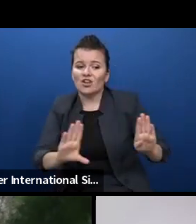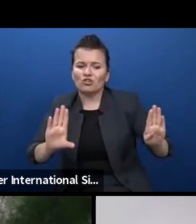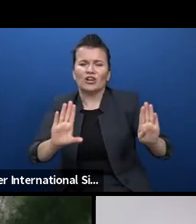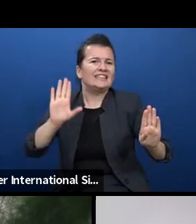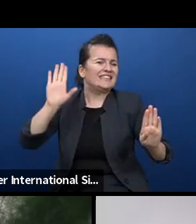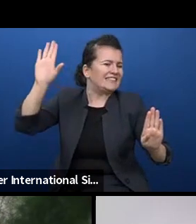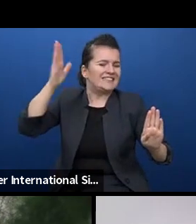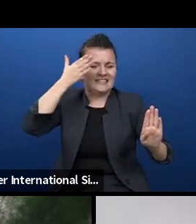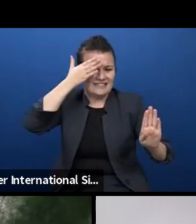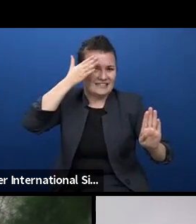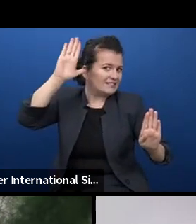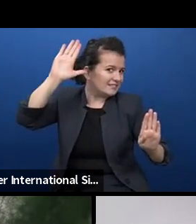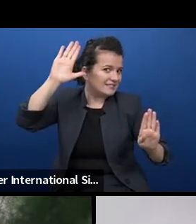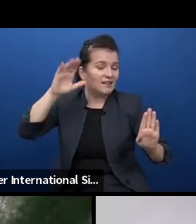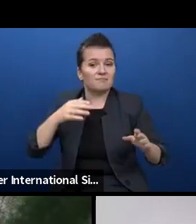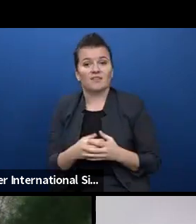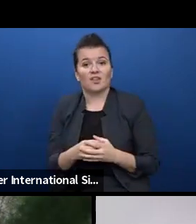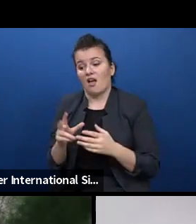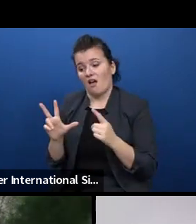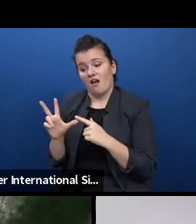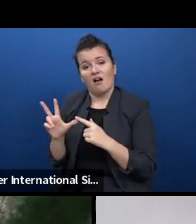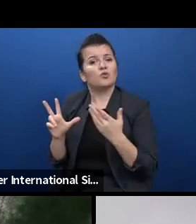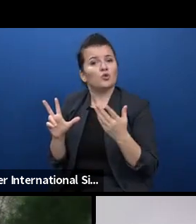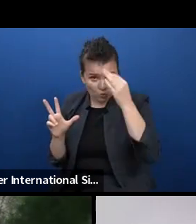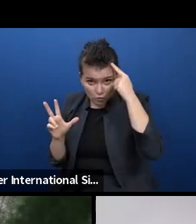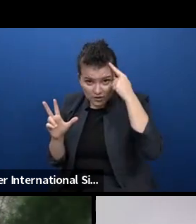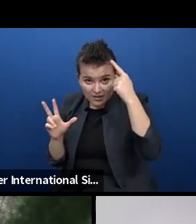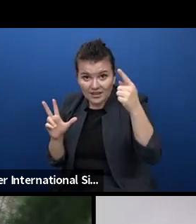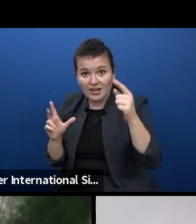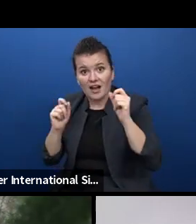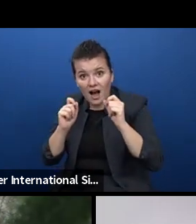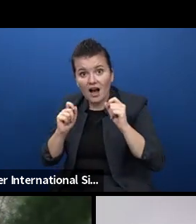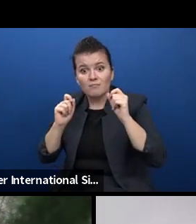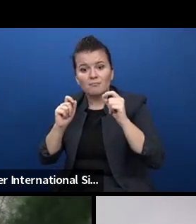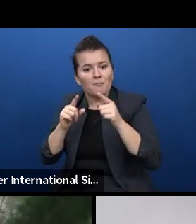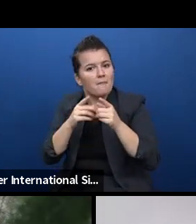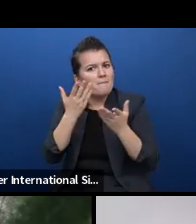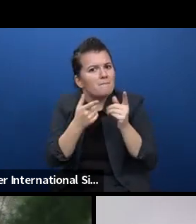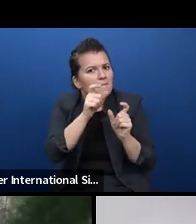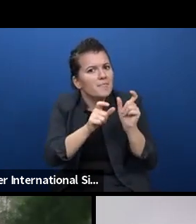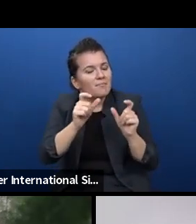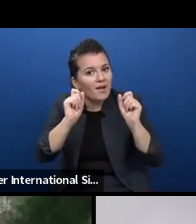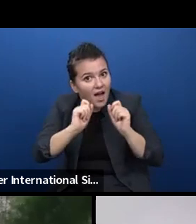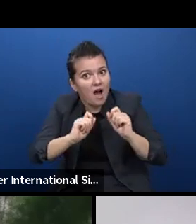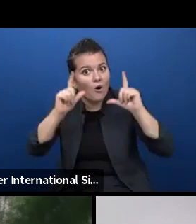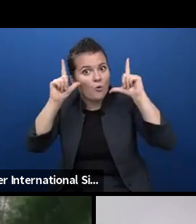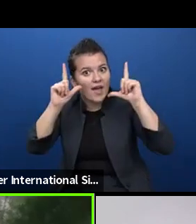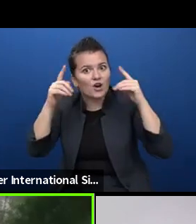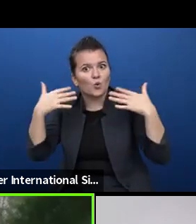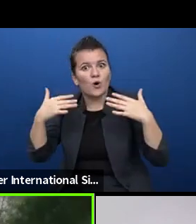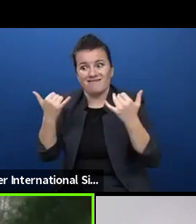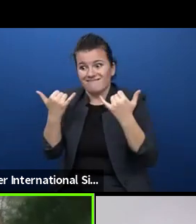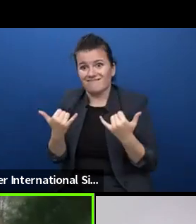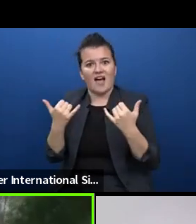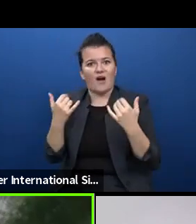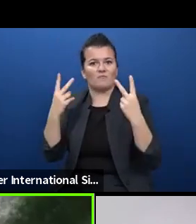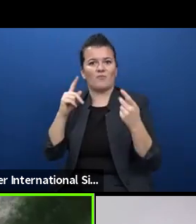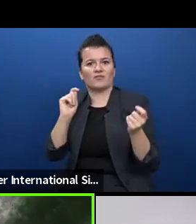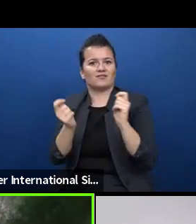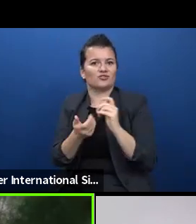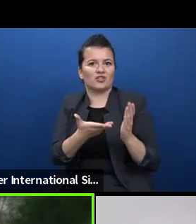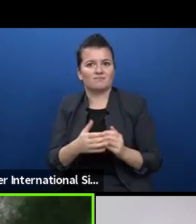there is enough awareness that this is really an urgent thing? The short answer